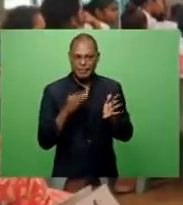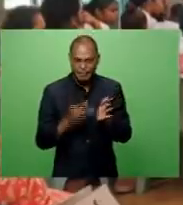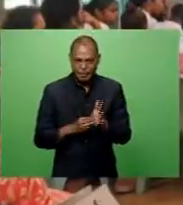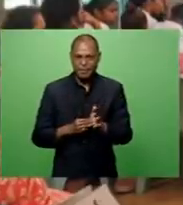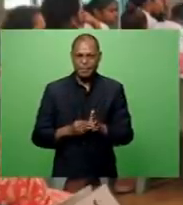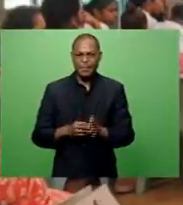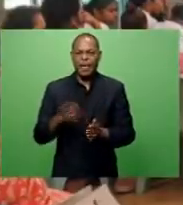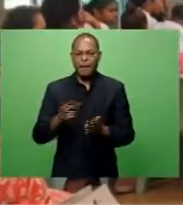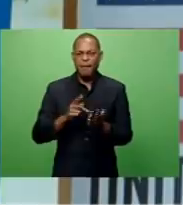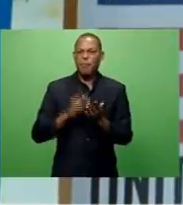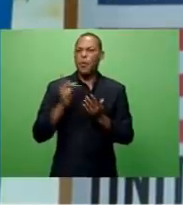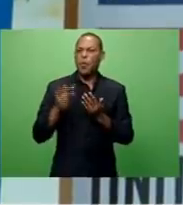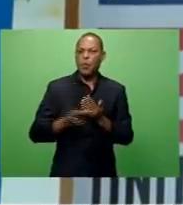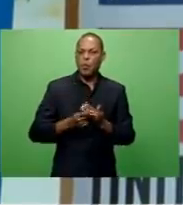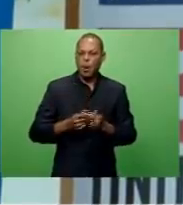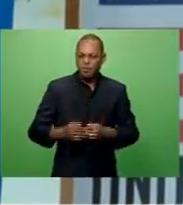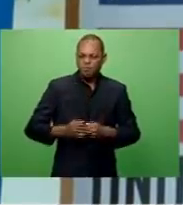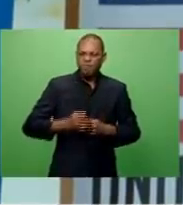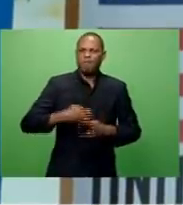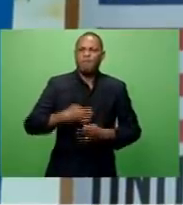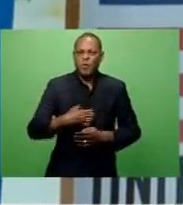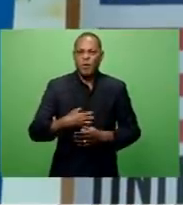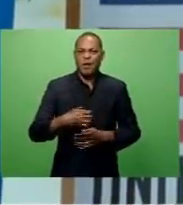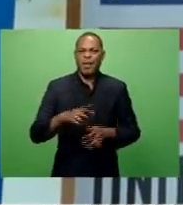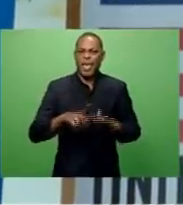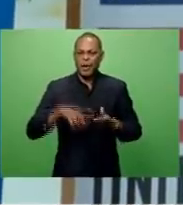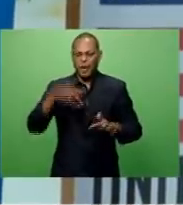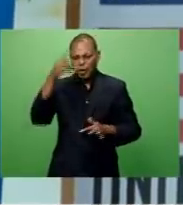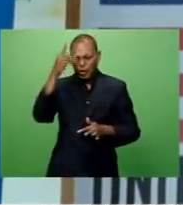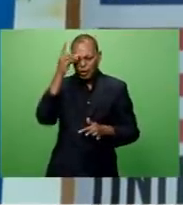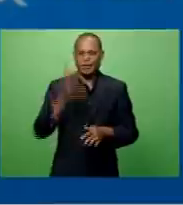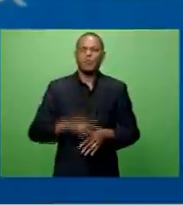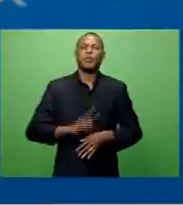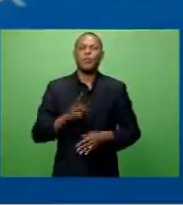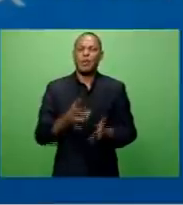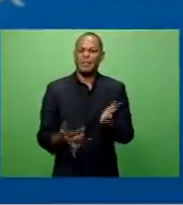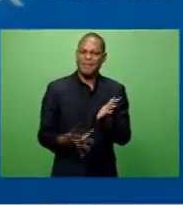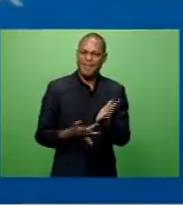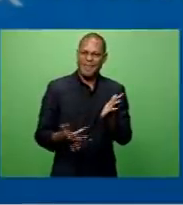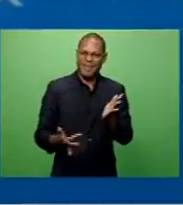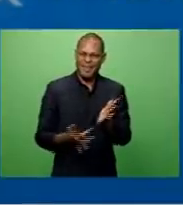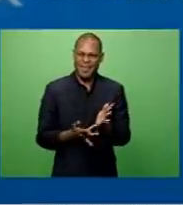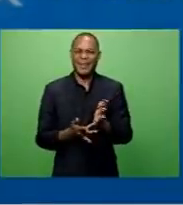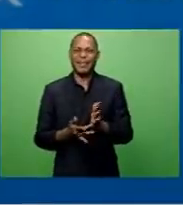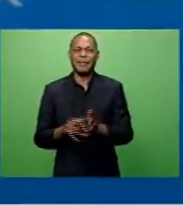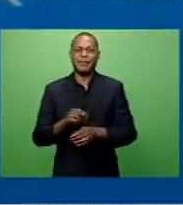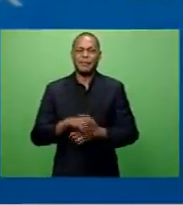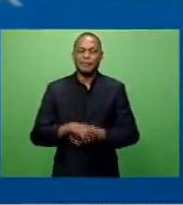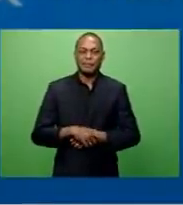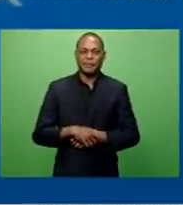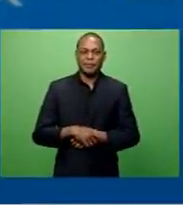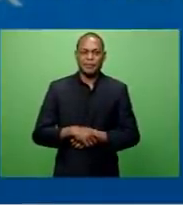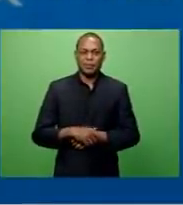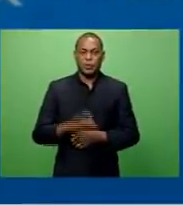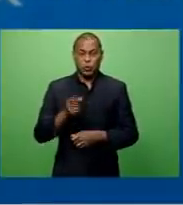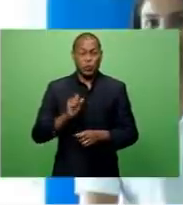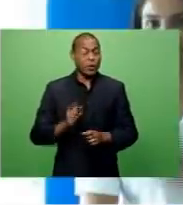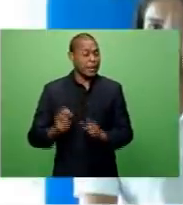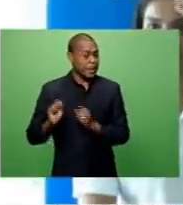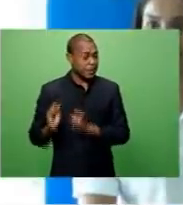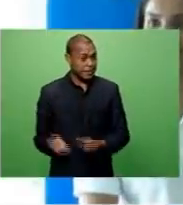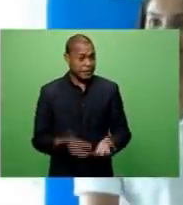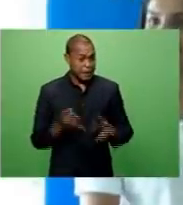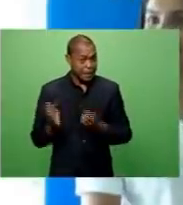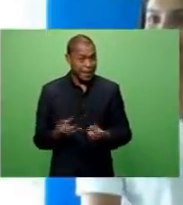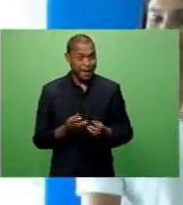further education and possibly even careers in science and technology. Anjanish Nand, Mobile Oil Fiji Supply Coordinator, is part